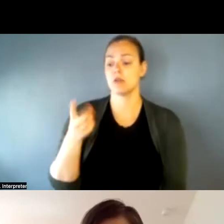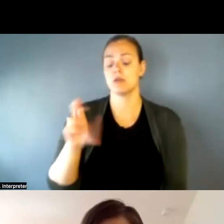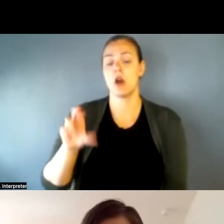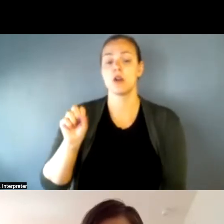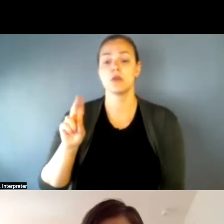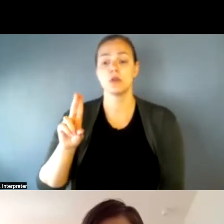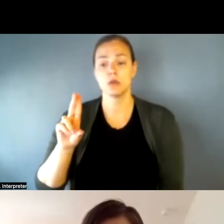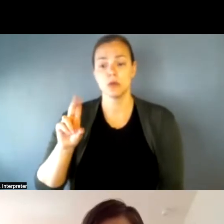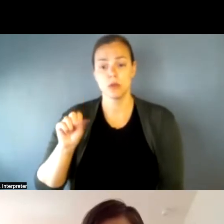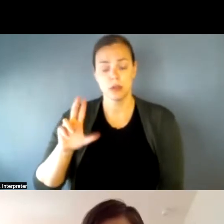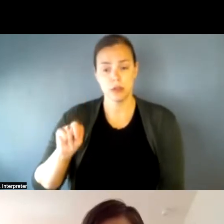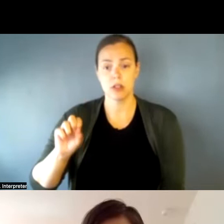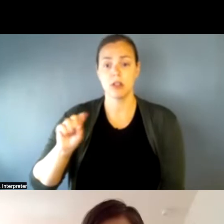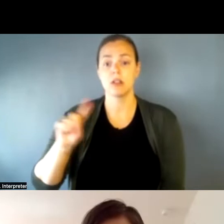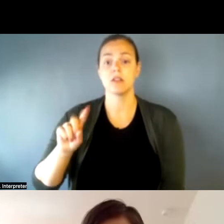out